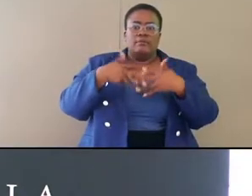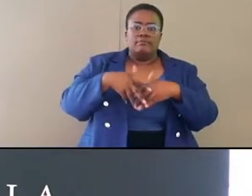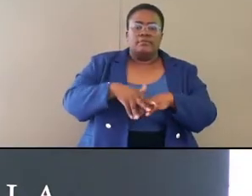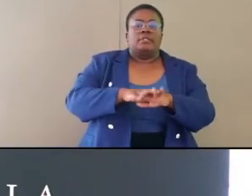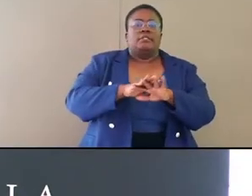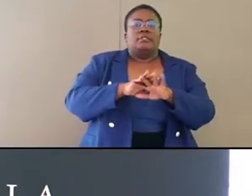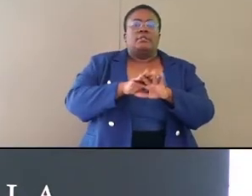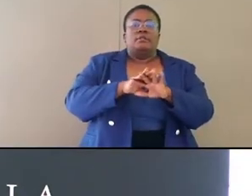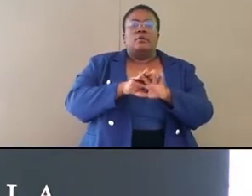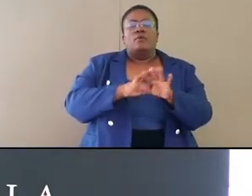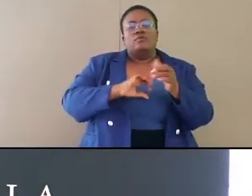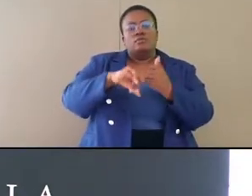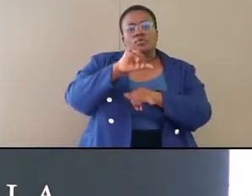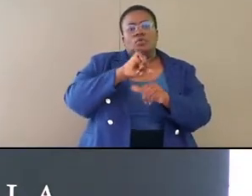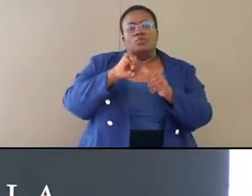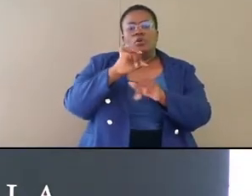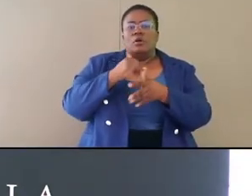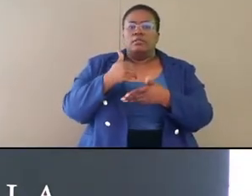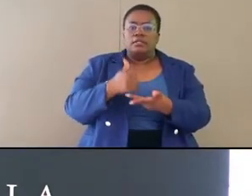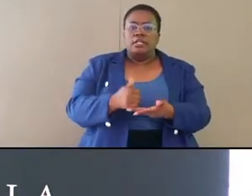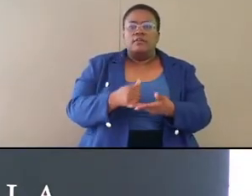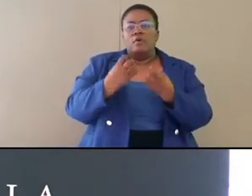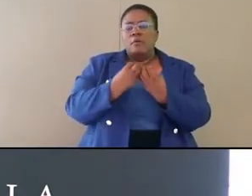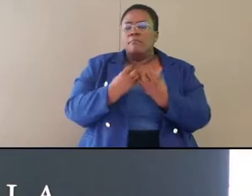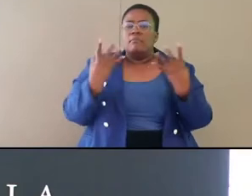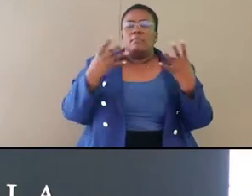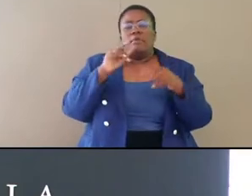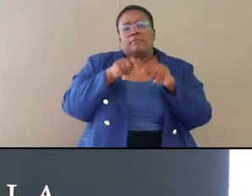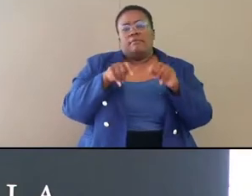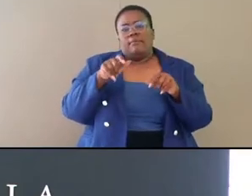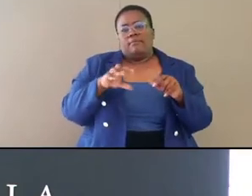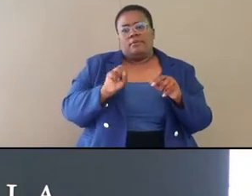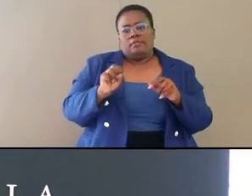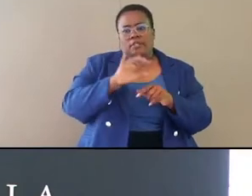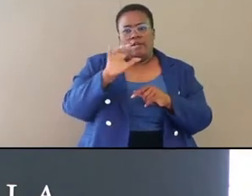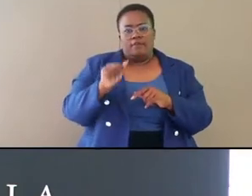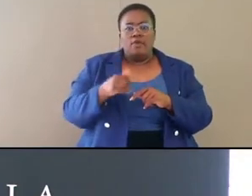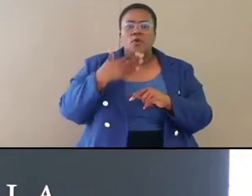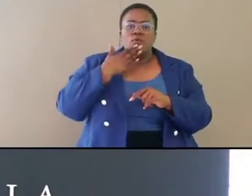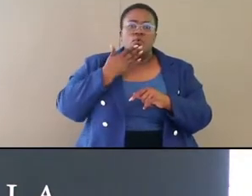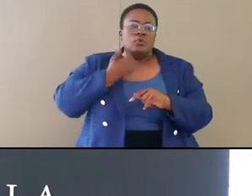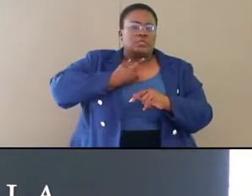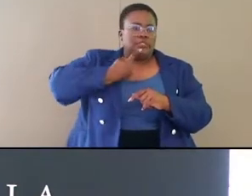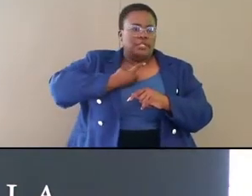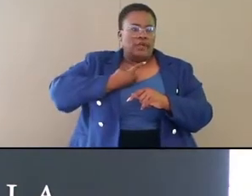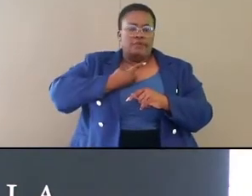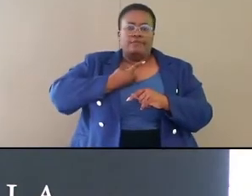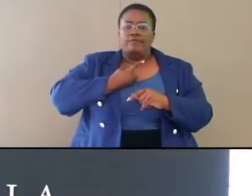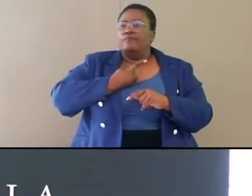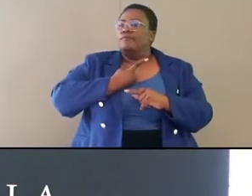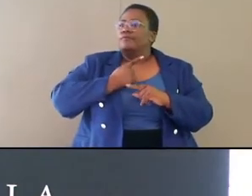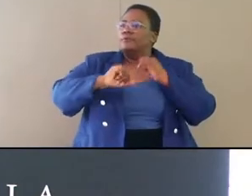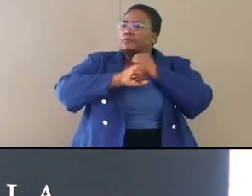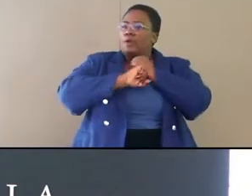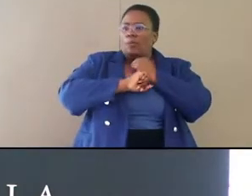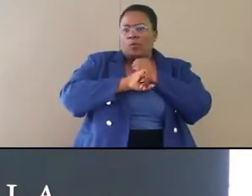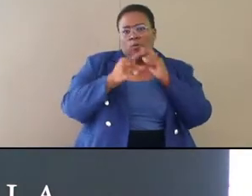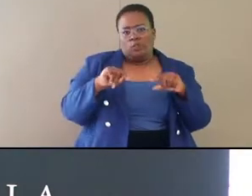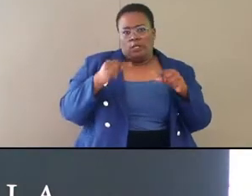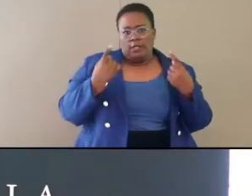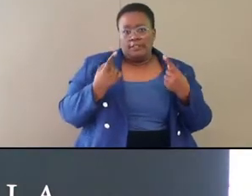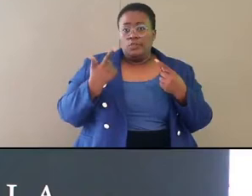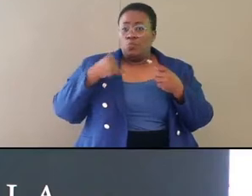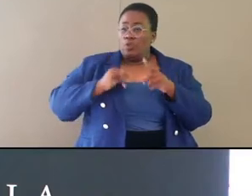assistance for millions of South Africans who are unable to provide for themselves. We are nowhere near where we should be.